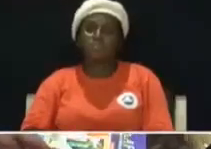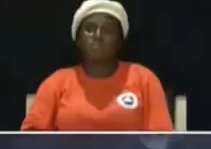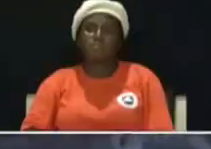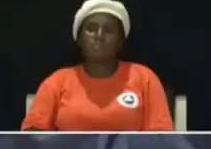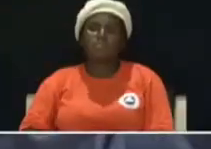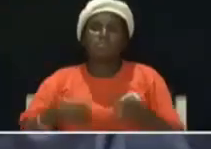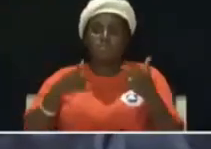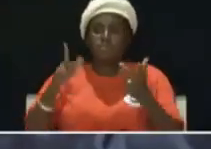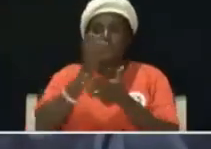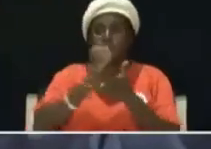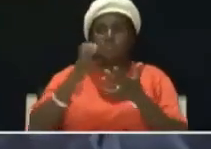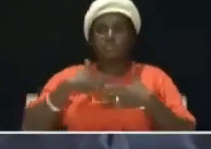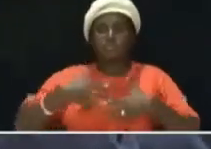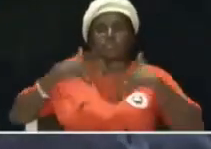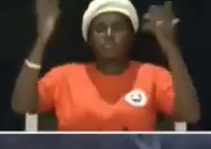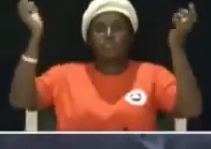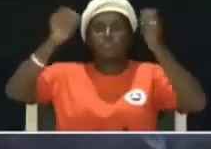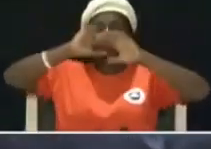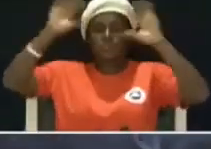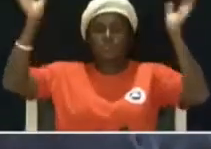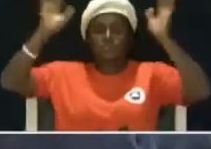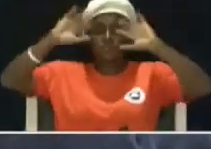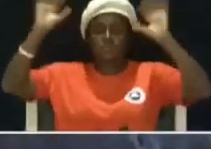Let somebody shout hallelujah.